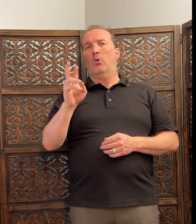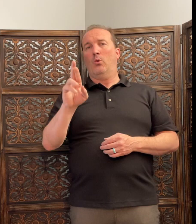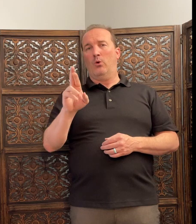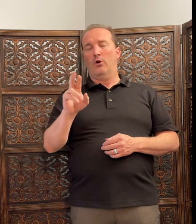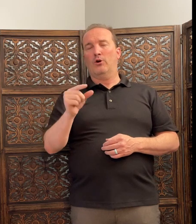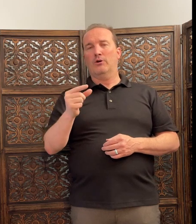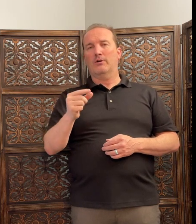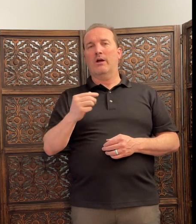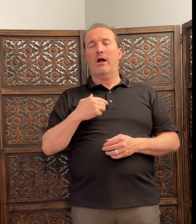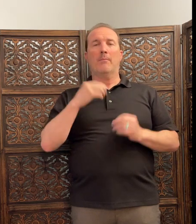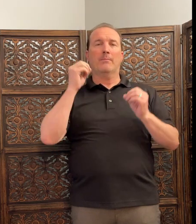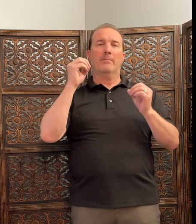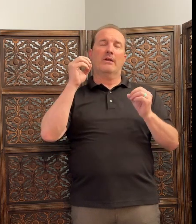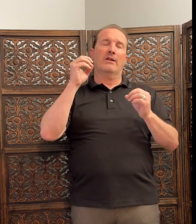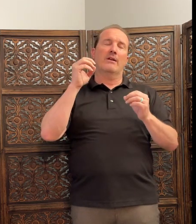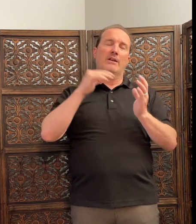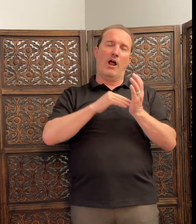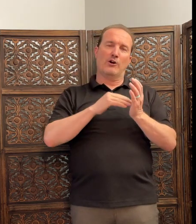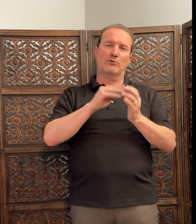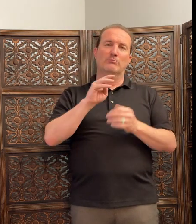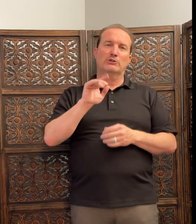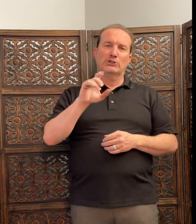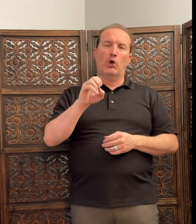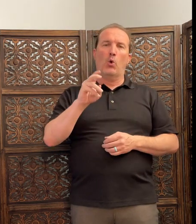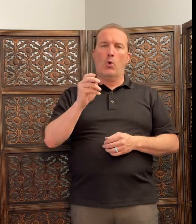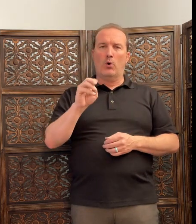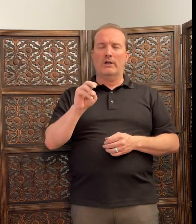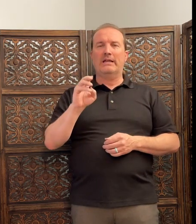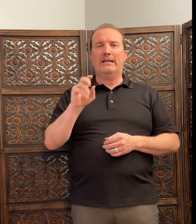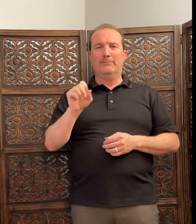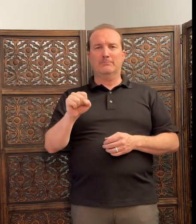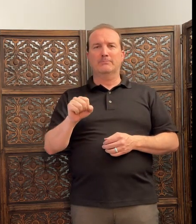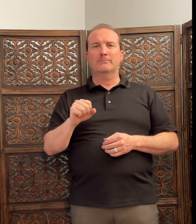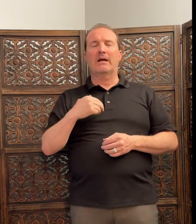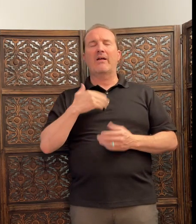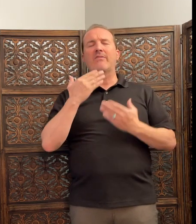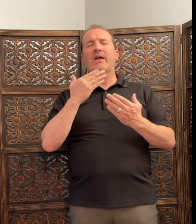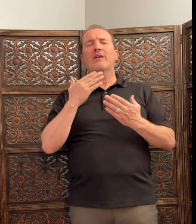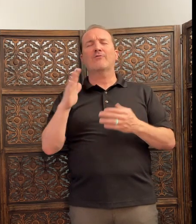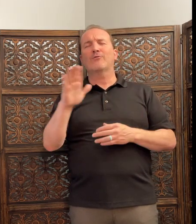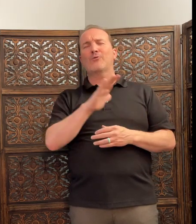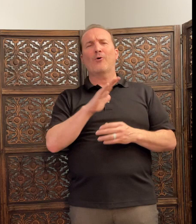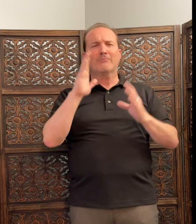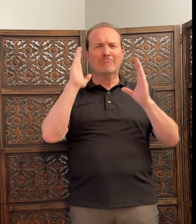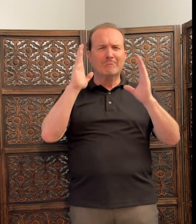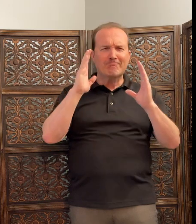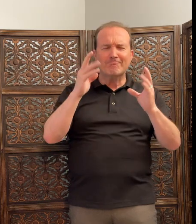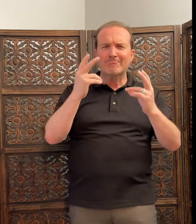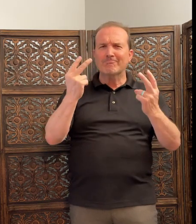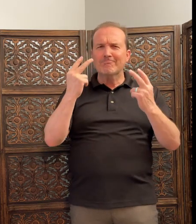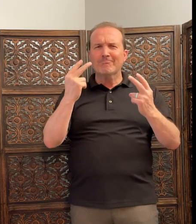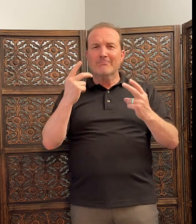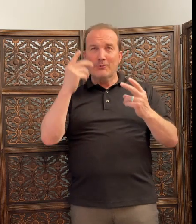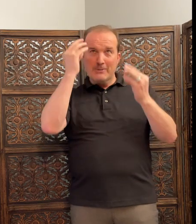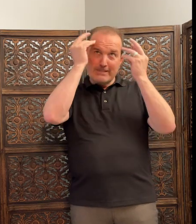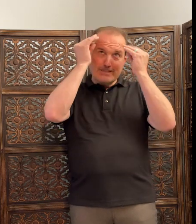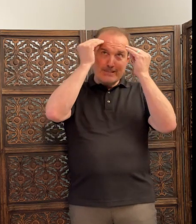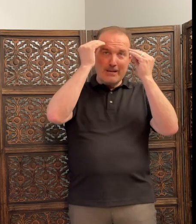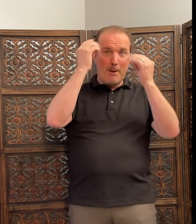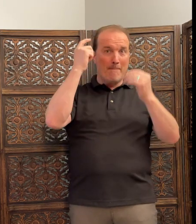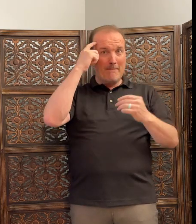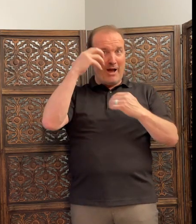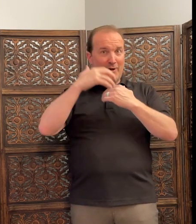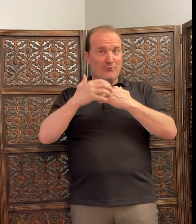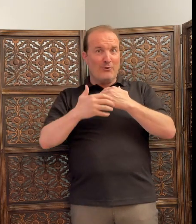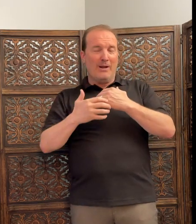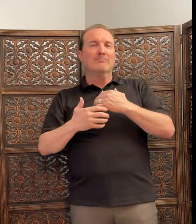www.theteachersinstitute.org. I am Dr. Michelle Cohen-Gibbs, and I thank you so much for your time and attention and for holding so many ideas in your